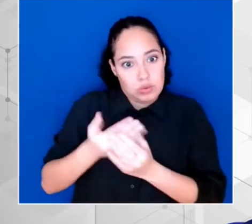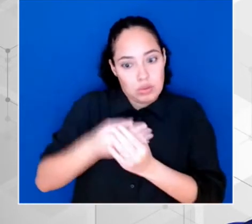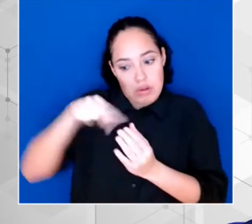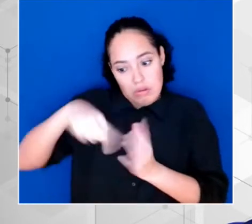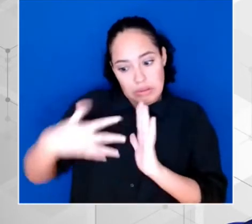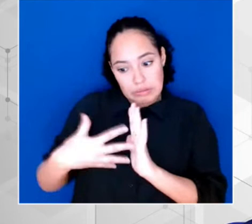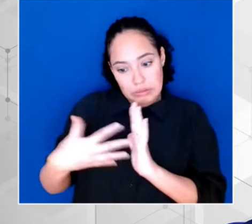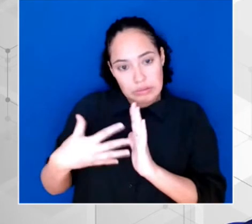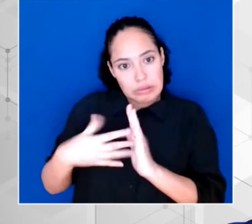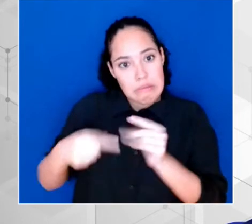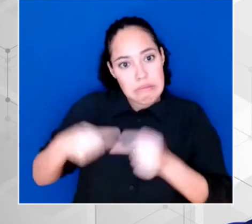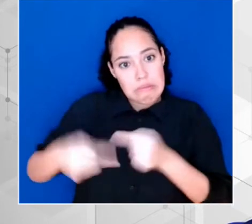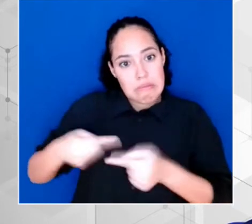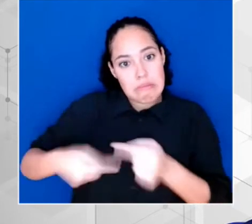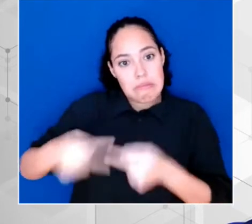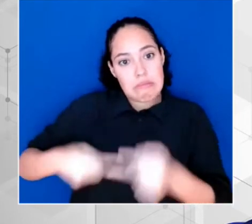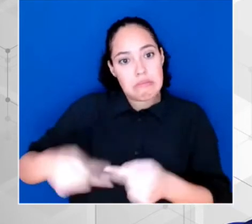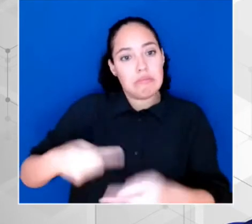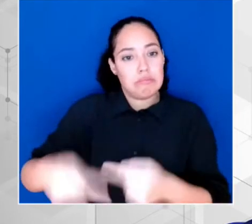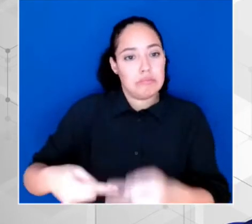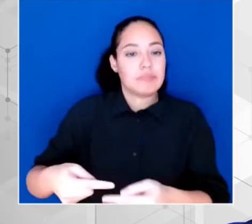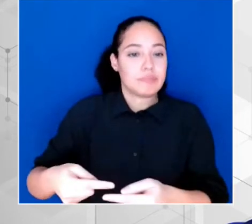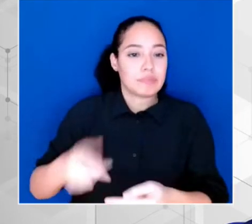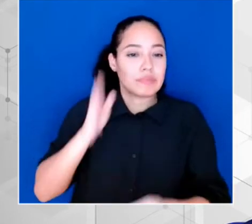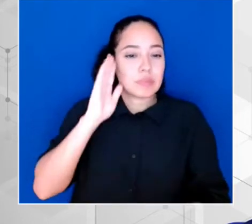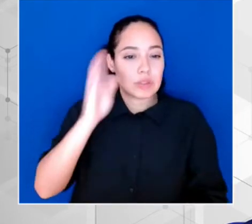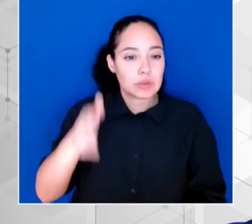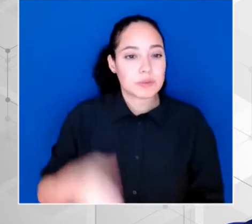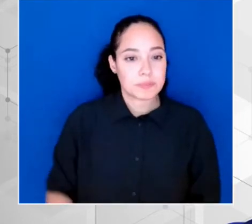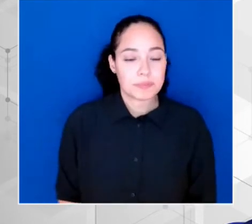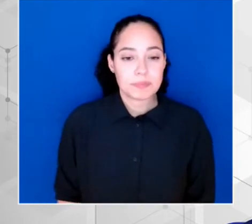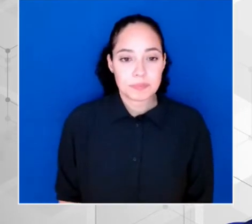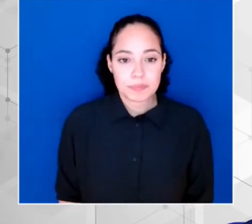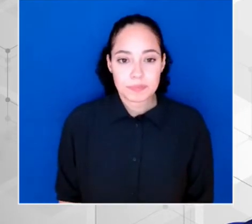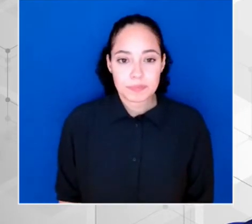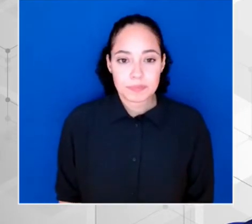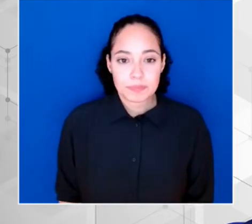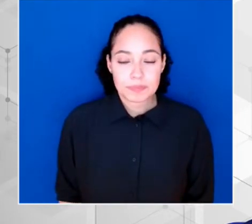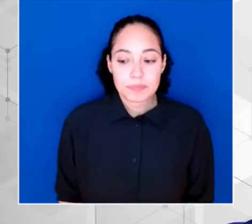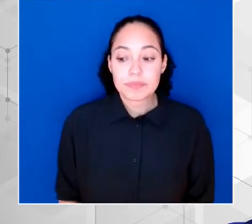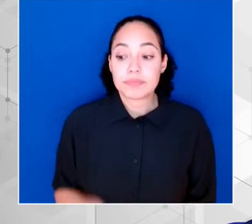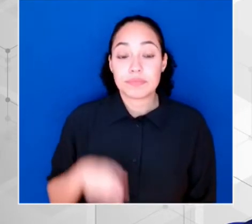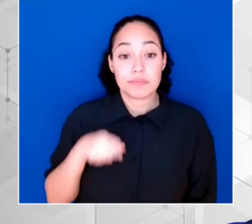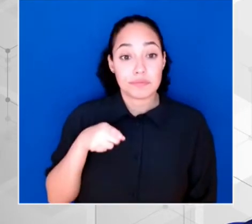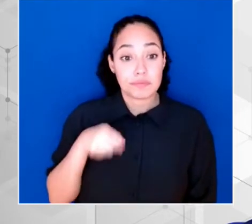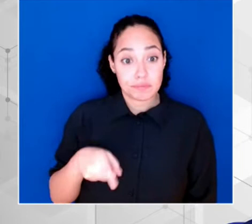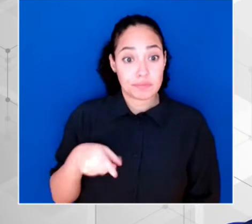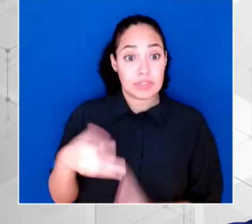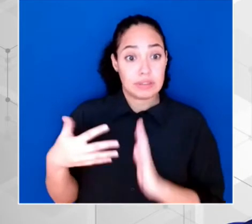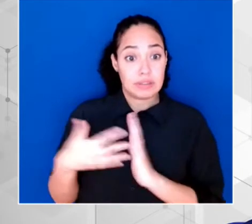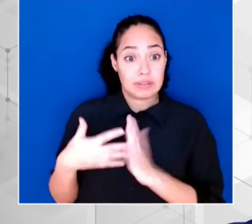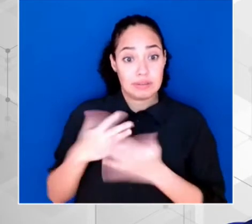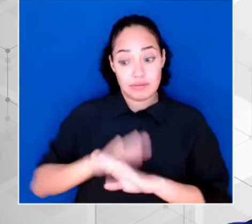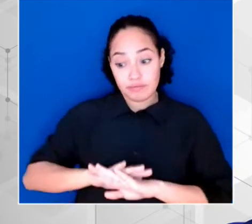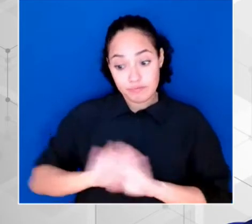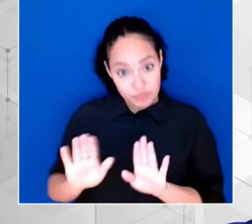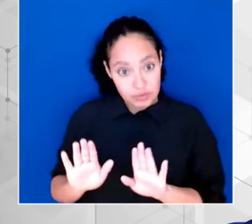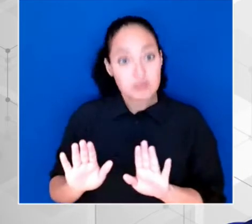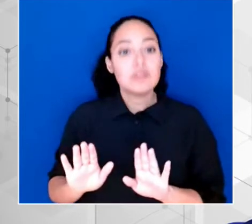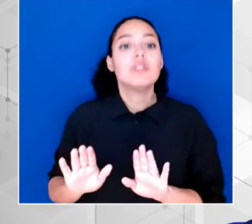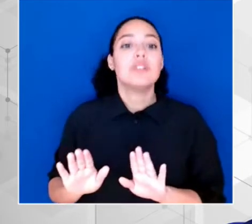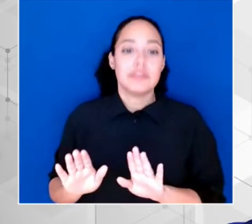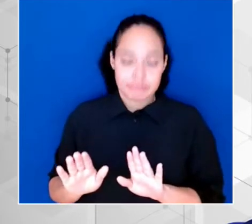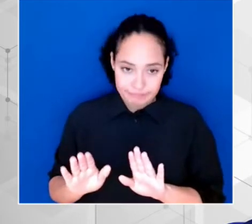URLs that you stated in the JSON in the config file. Once it's done, pretty much the same results that we've seen before. What is the